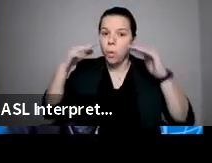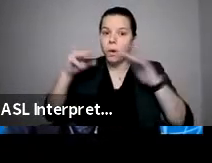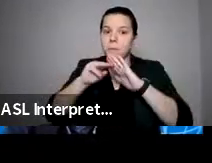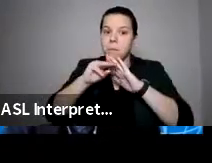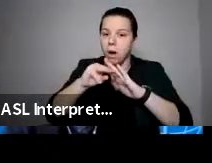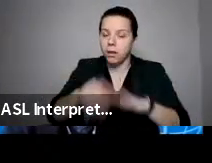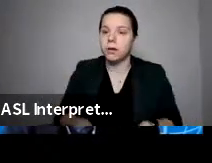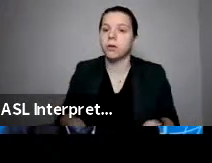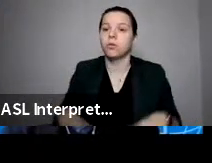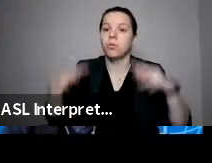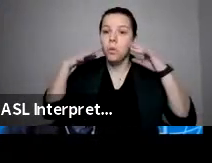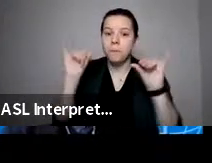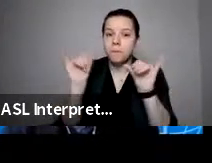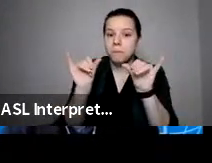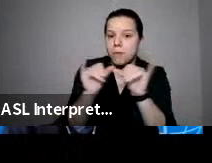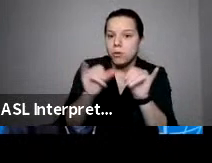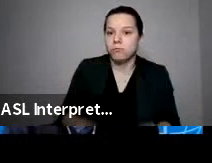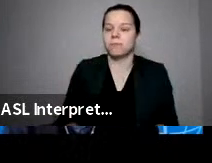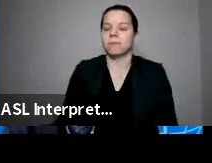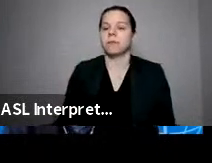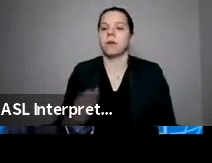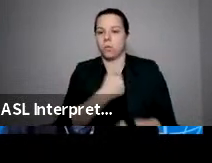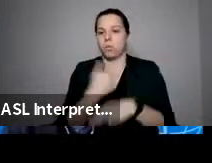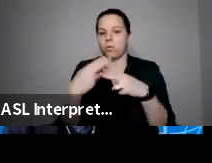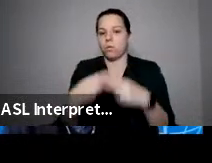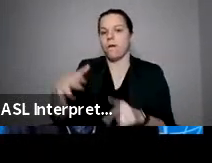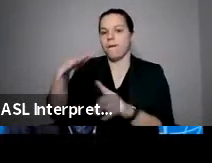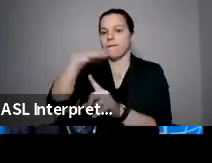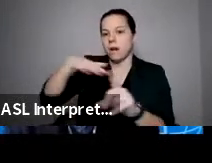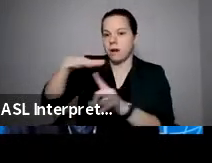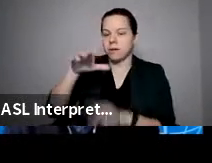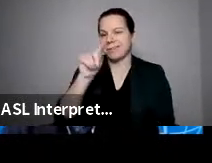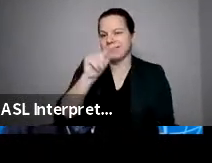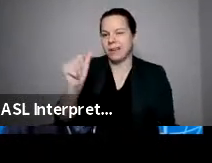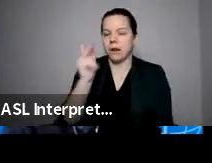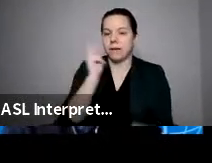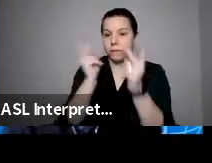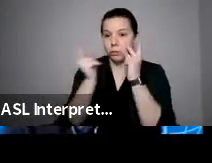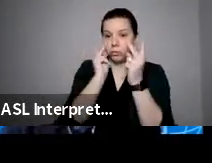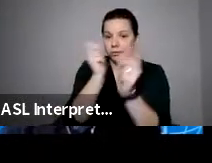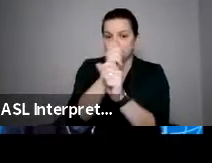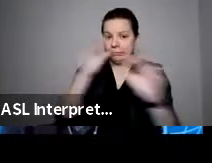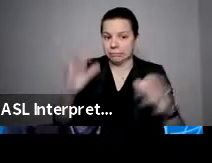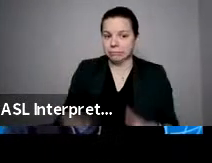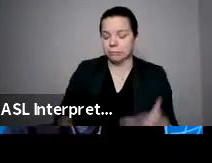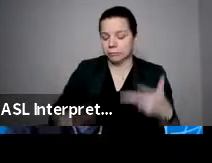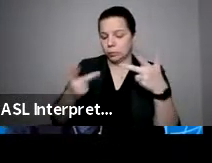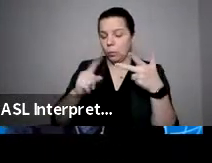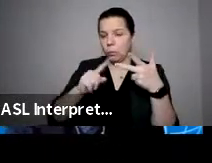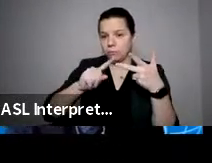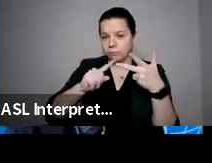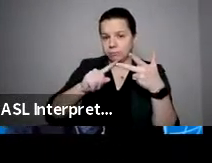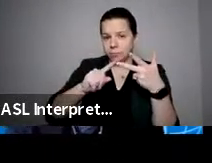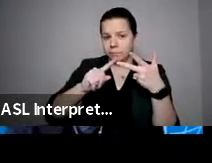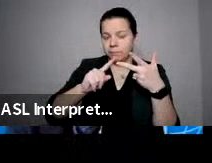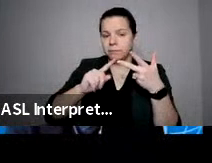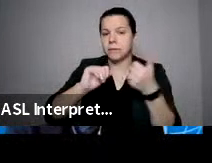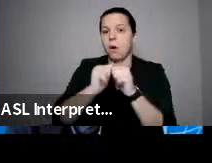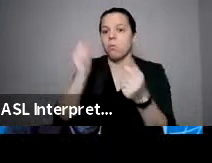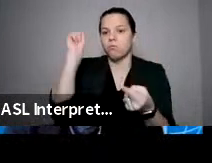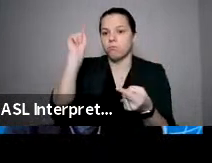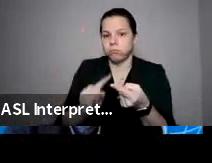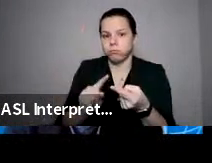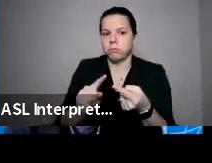modeling, metrics, and what we refer to as environmental data visualization. And the third is on noise